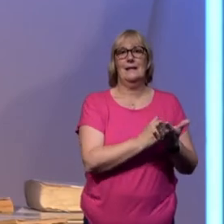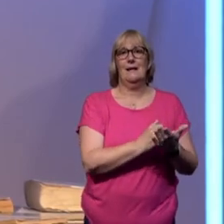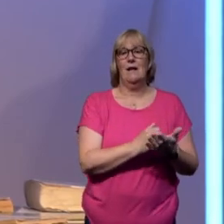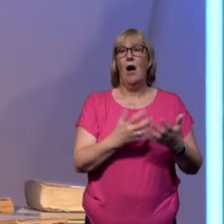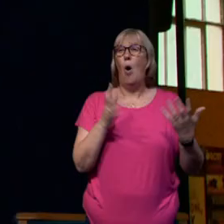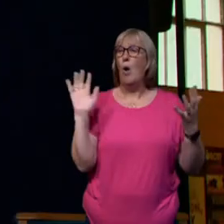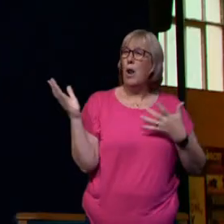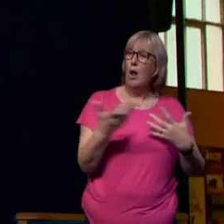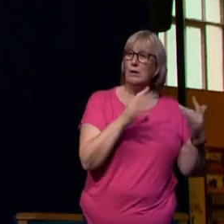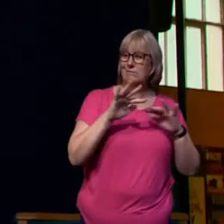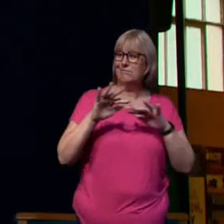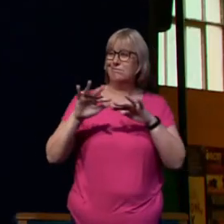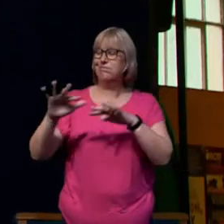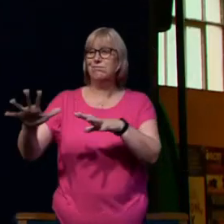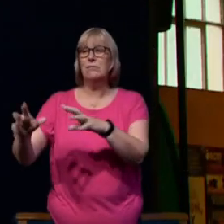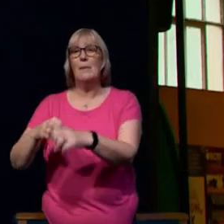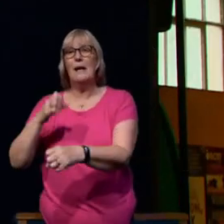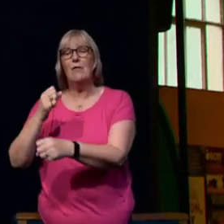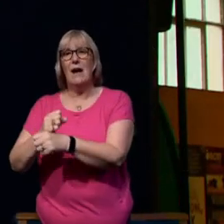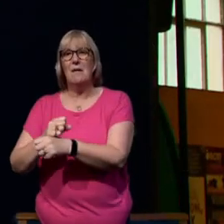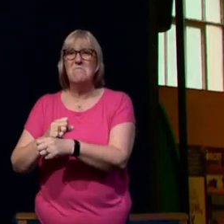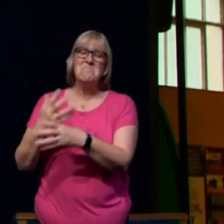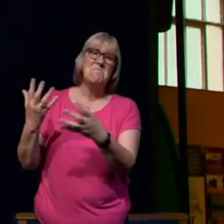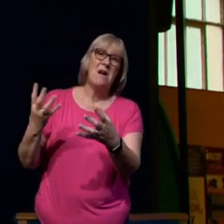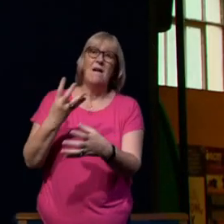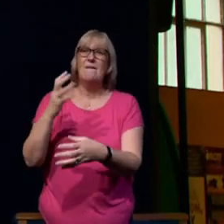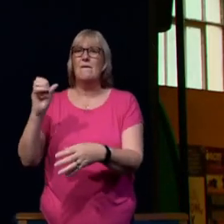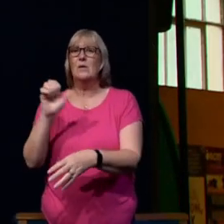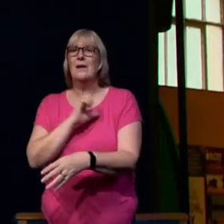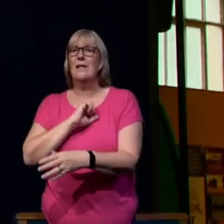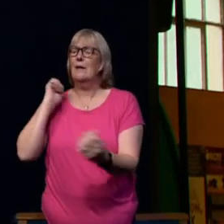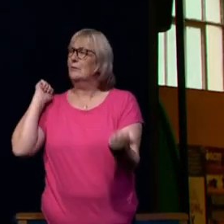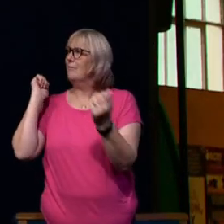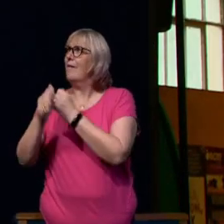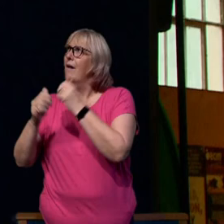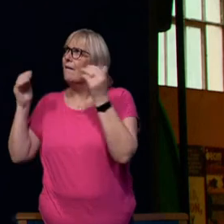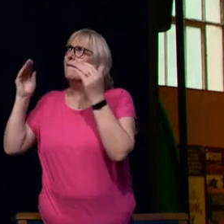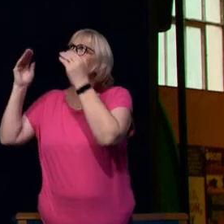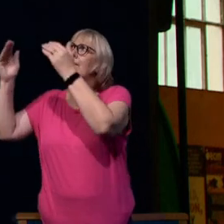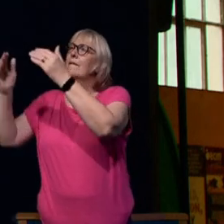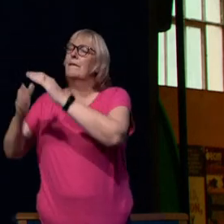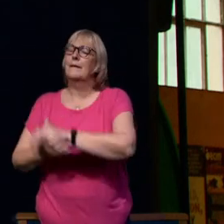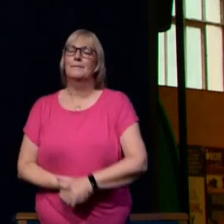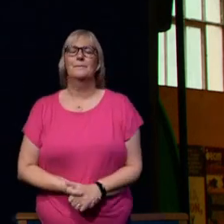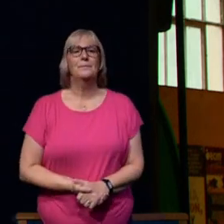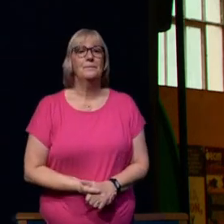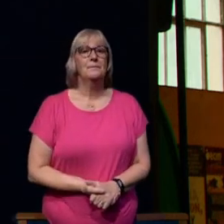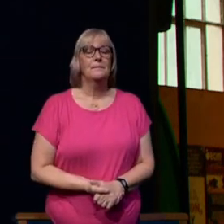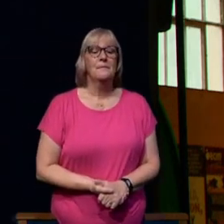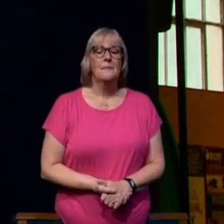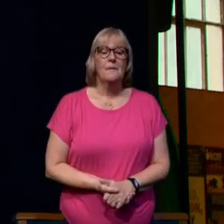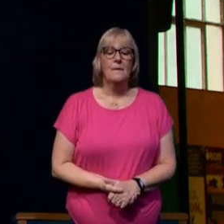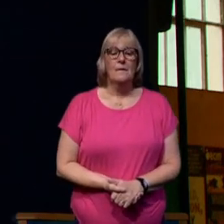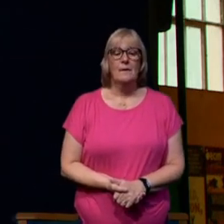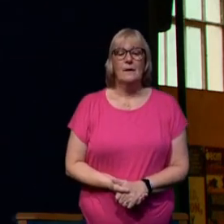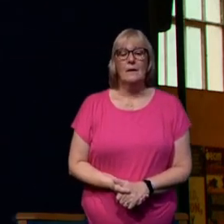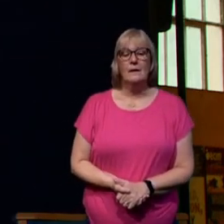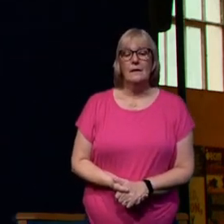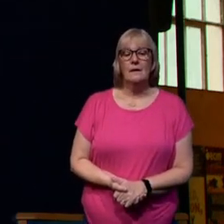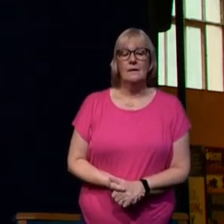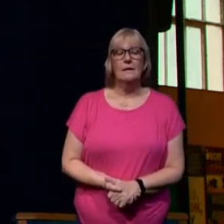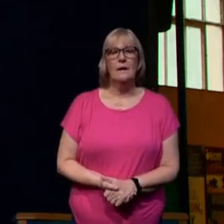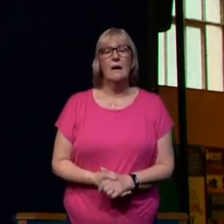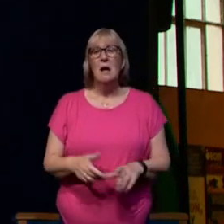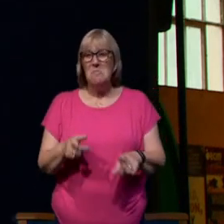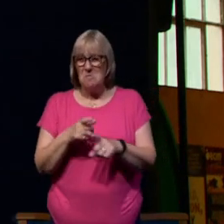at. Isn't that extraordinary? And I want to begin by saying, and again, do jot this down, have you ever felt